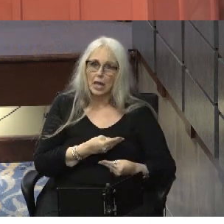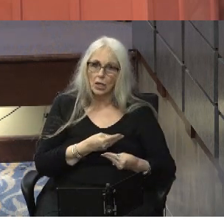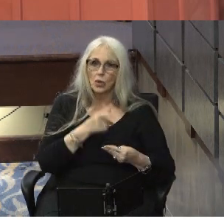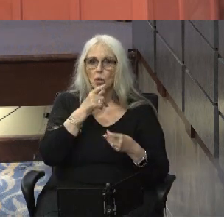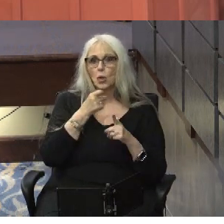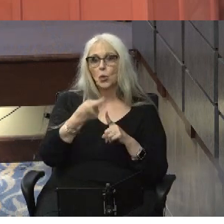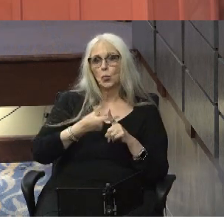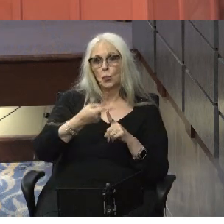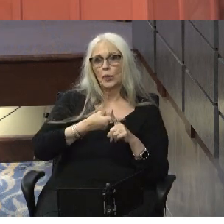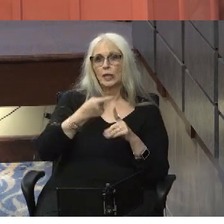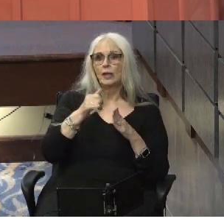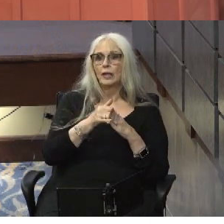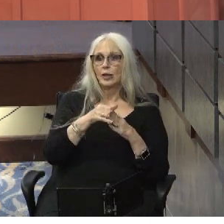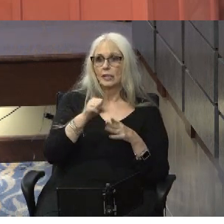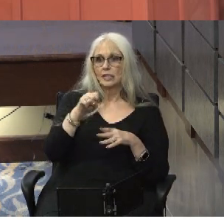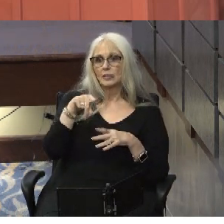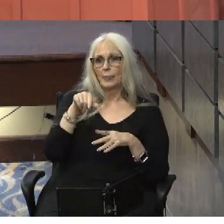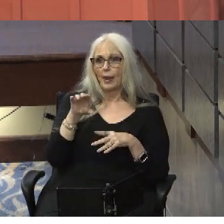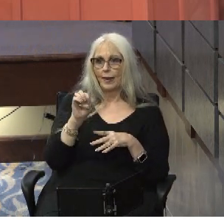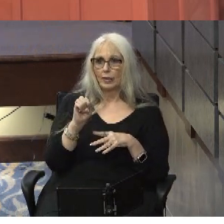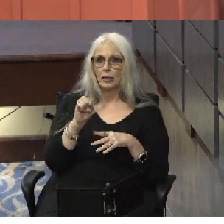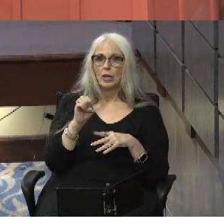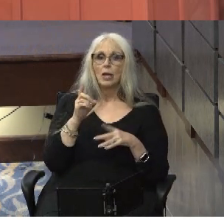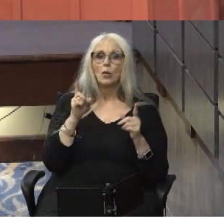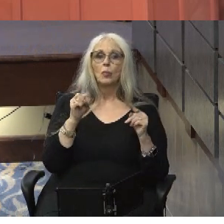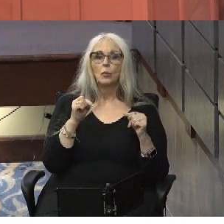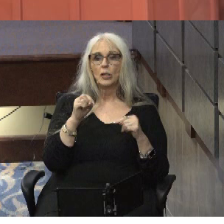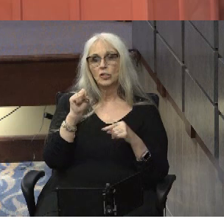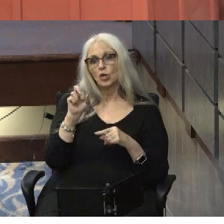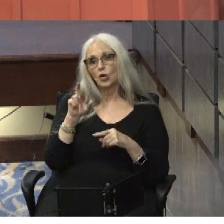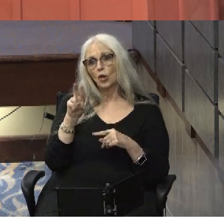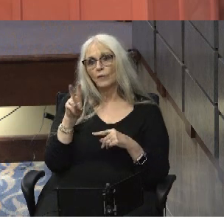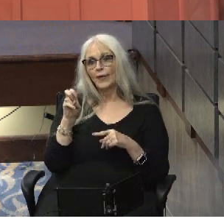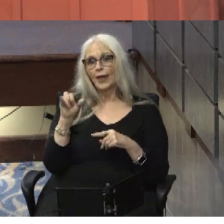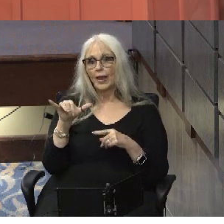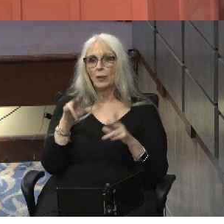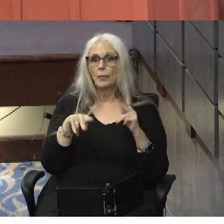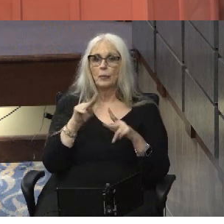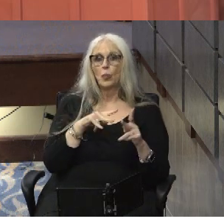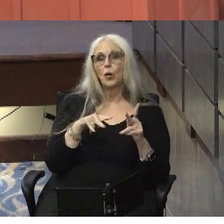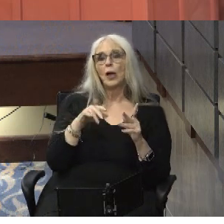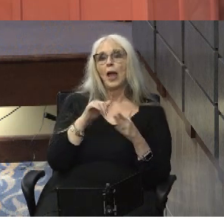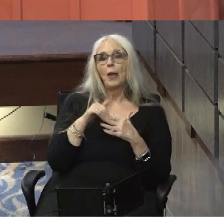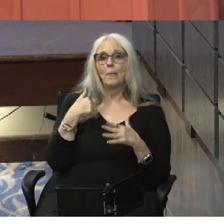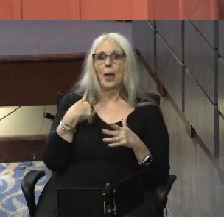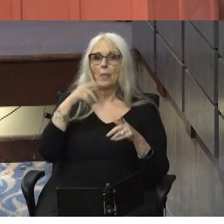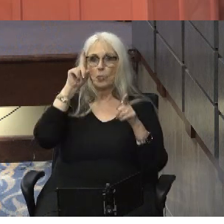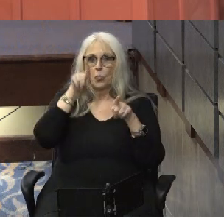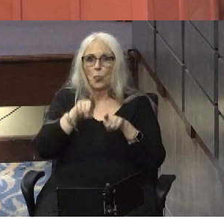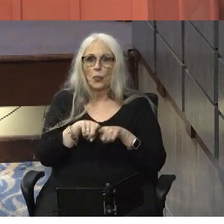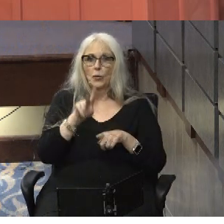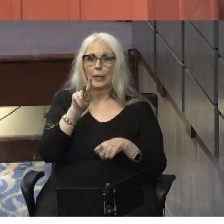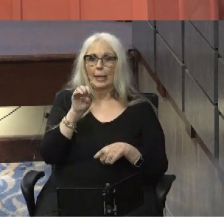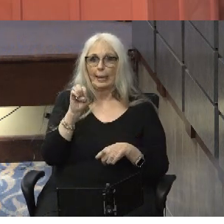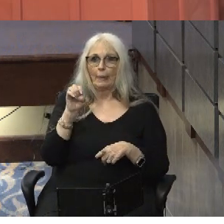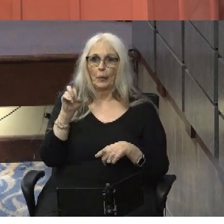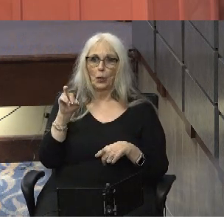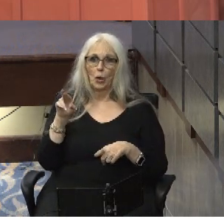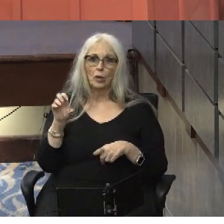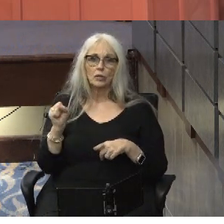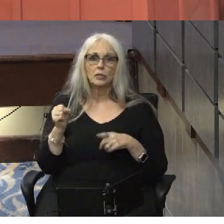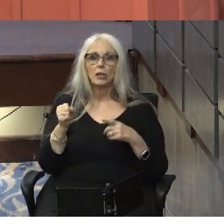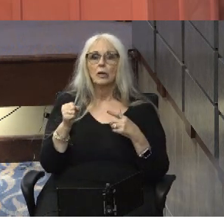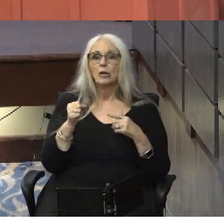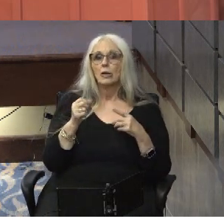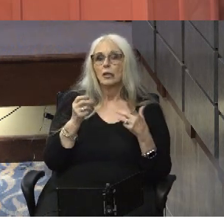renting that space. When we've surveyed individuals at My Brother's Keeper, with also Dusty's folks at the Hangar, which is under 1718th